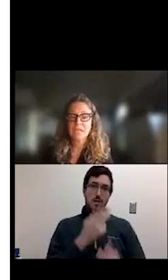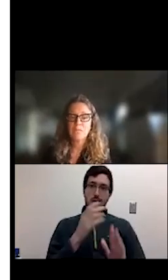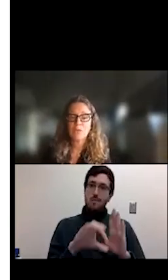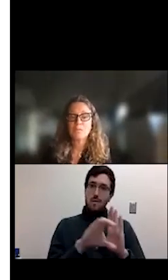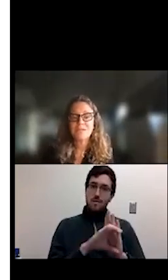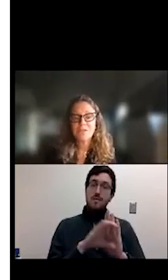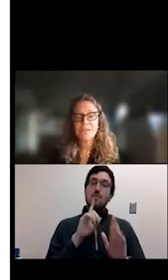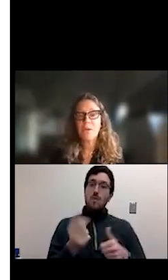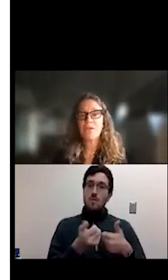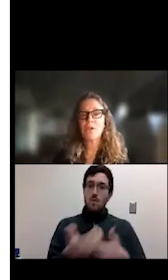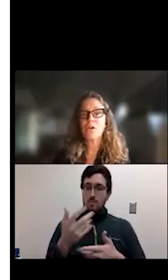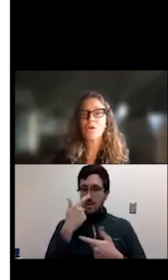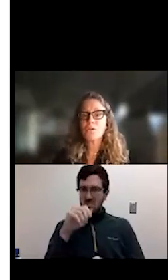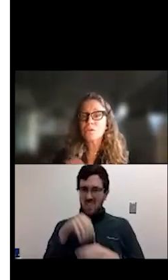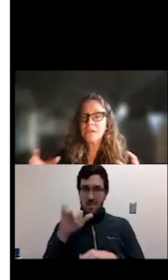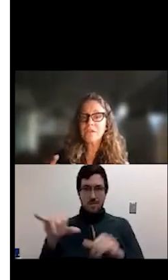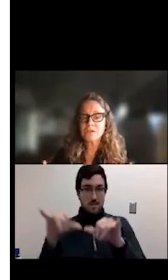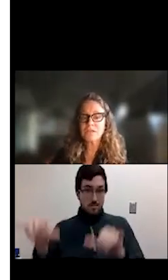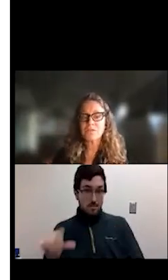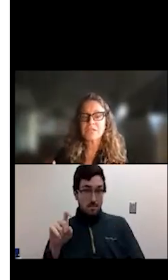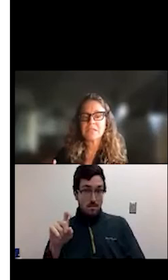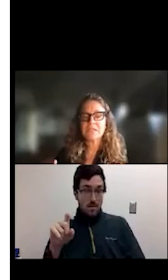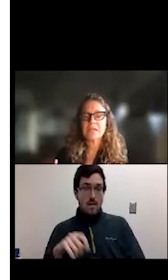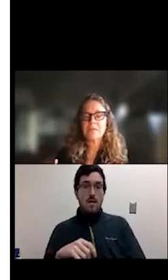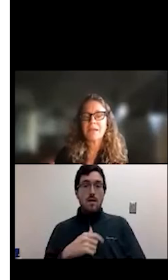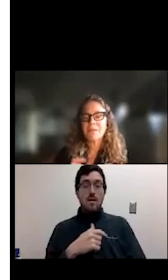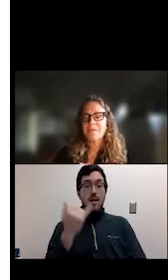assistance. And more specifically, whether overlooking those